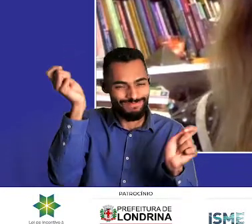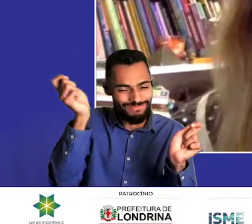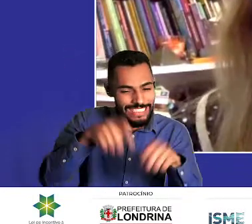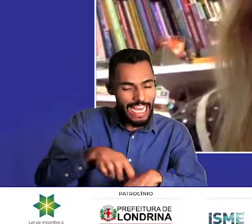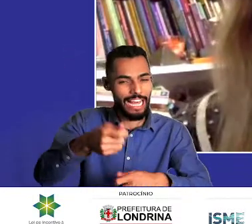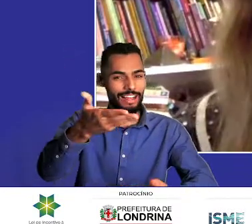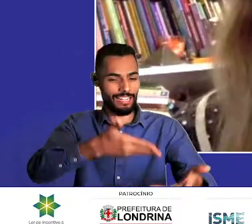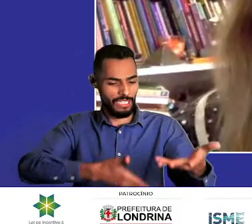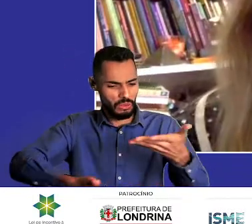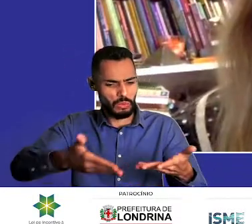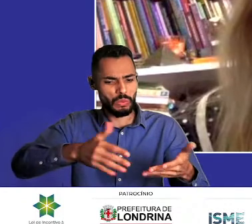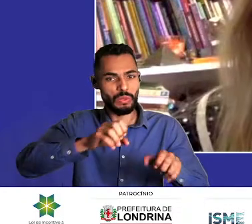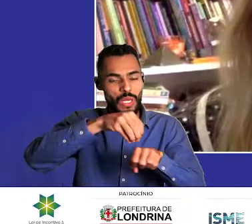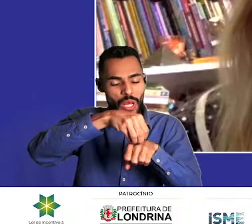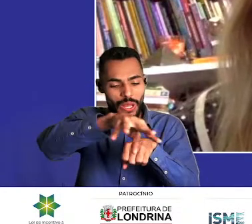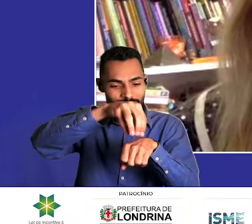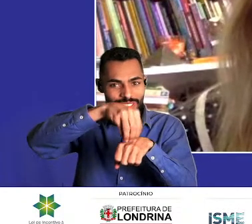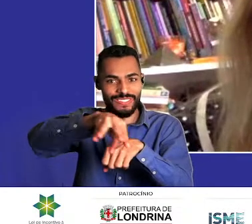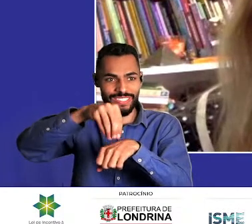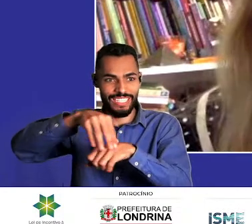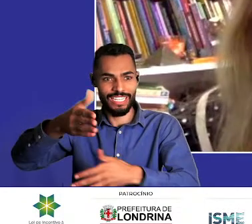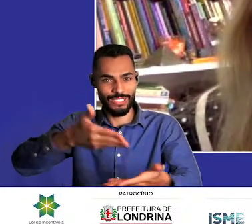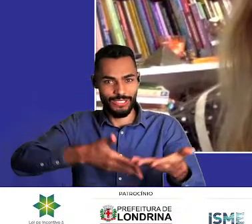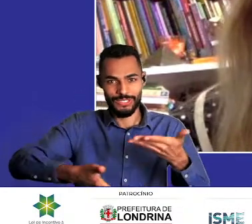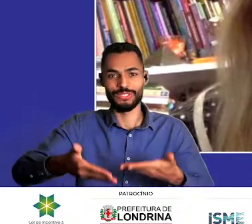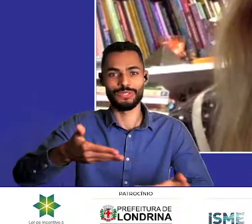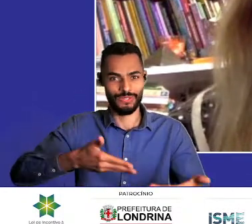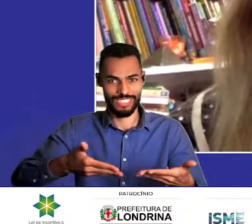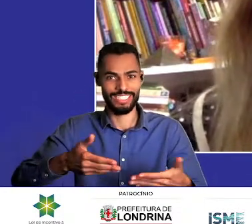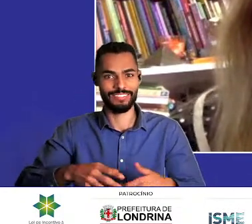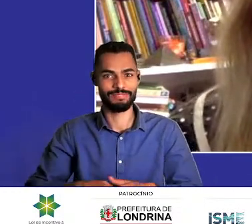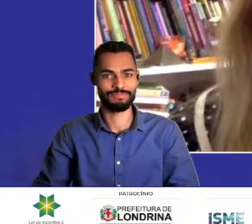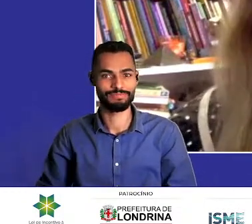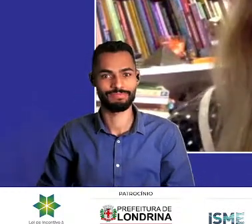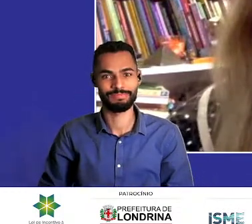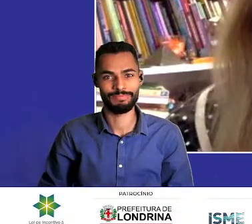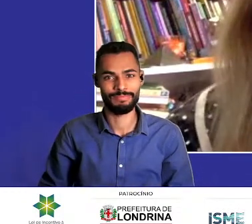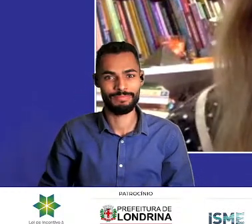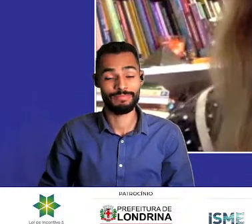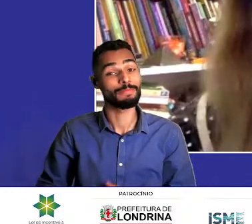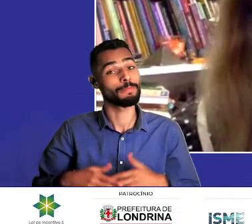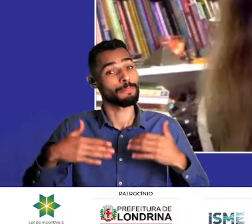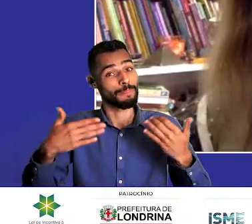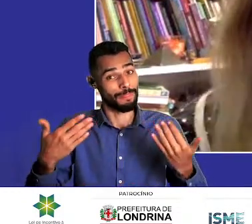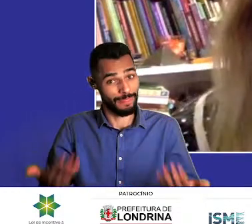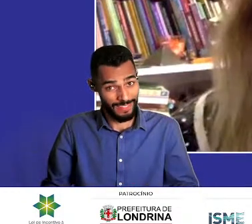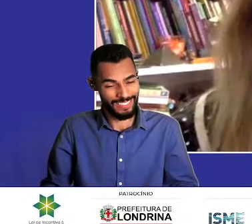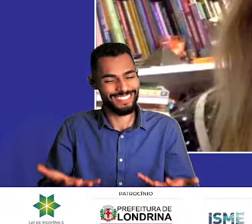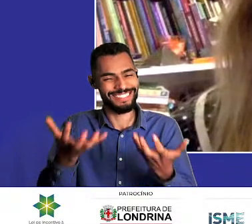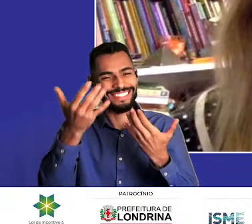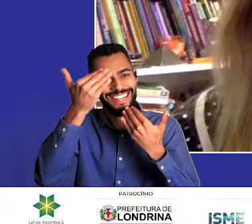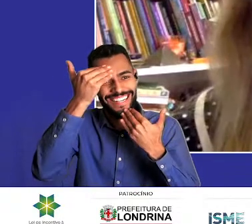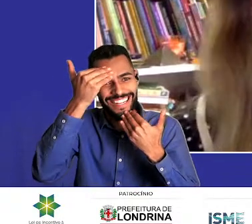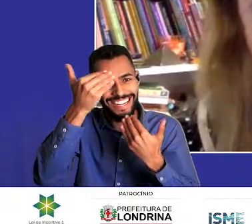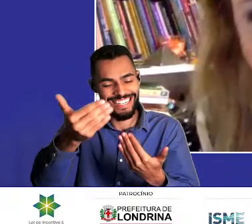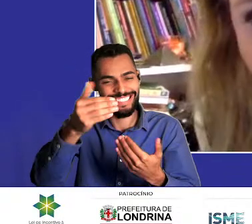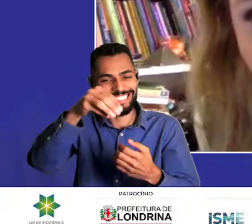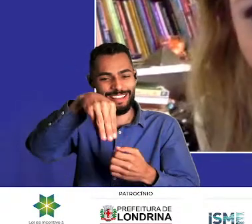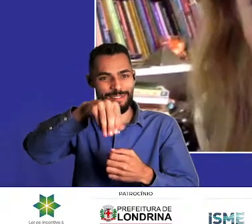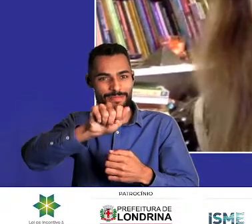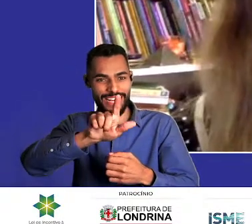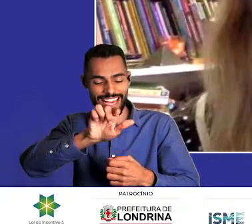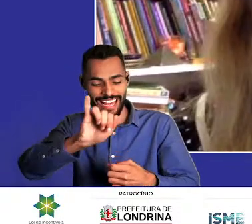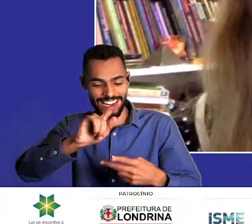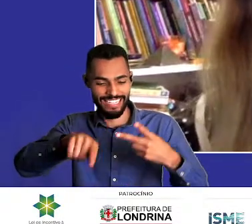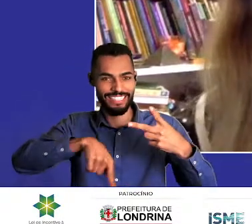better world. Once again, I thank to Magali and Sandra for the